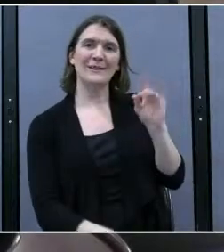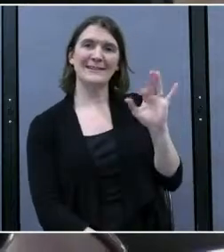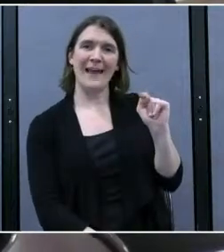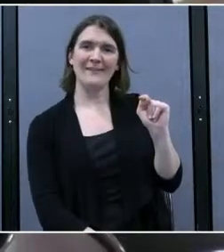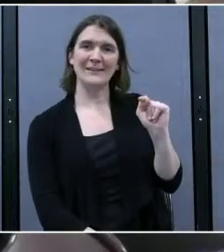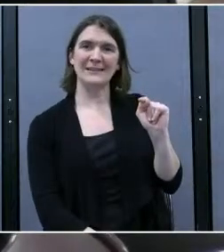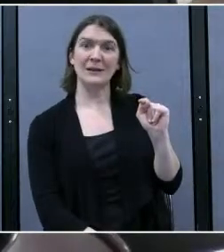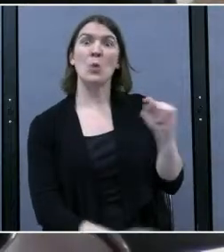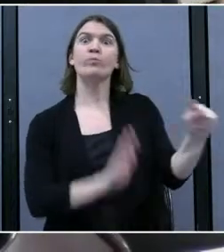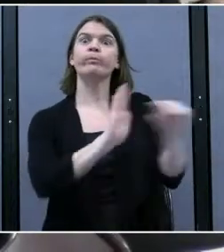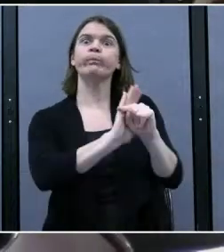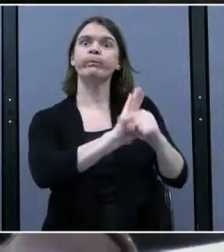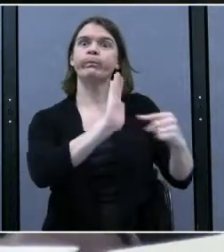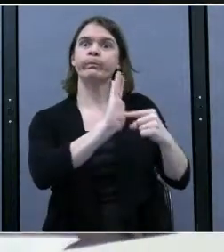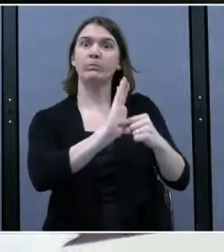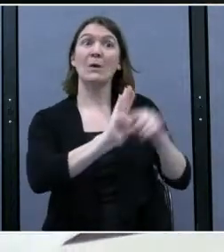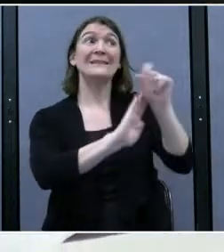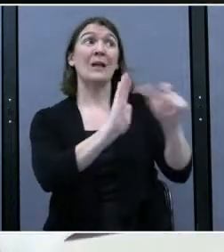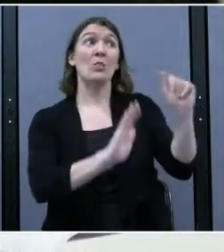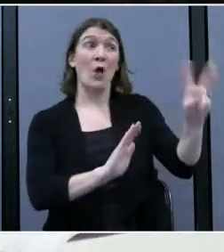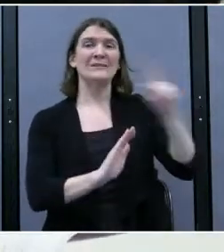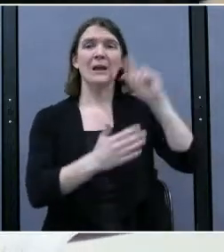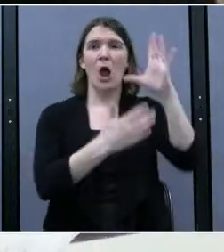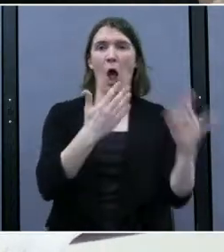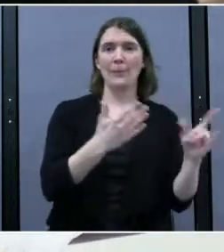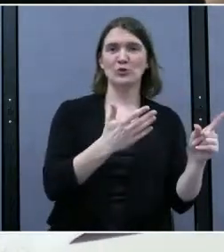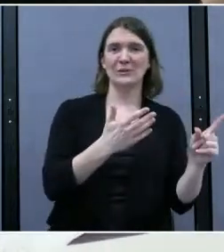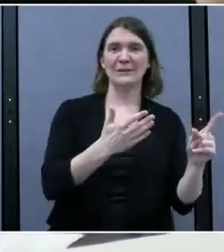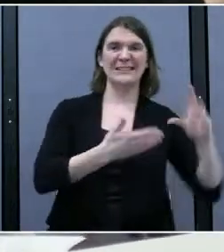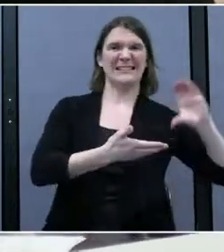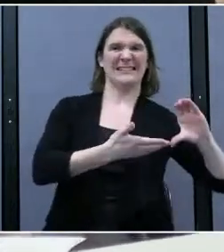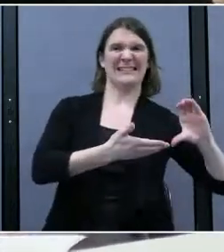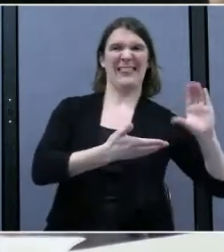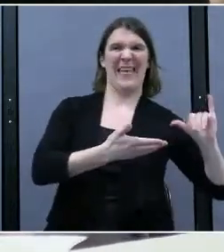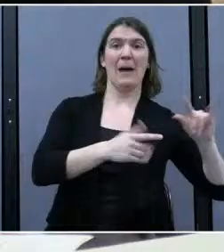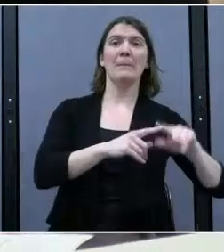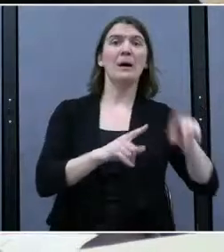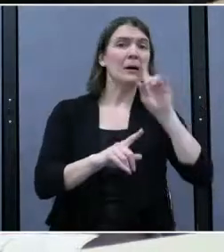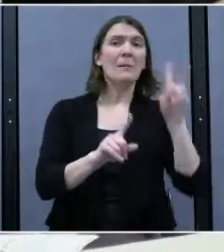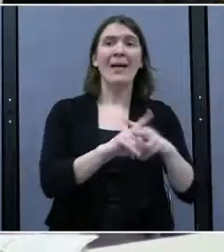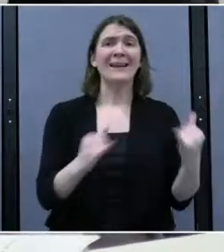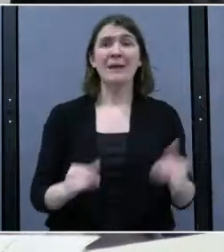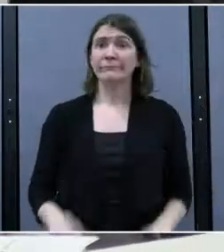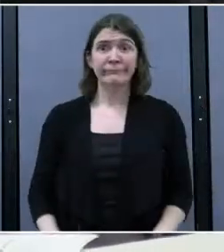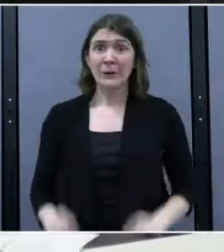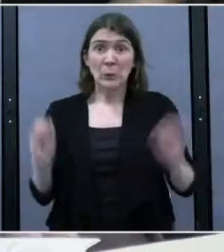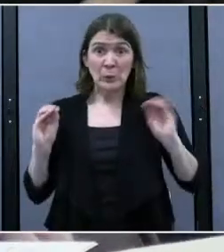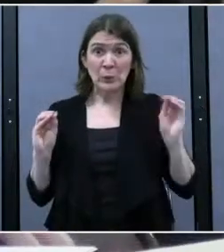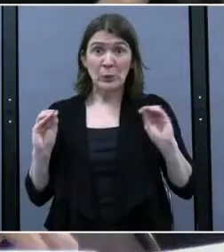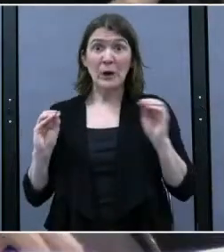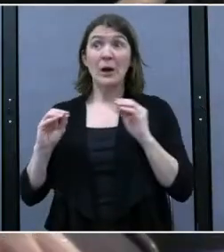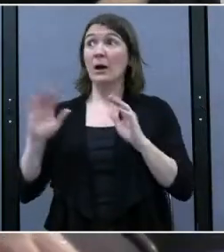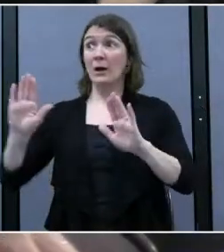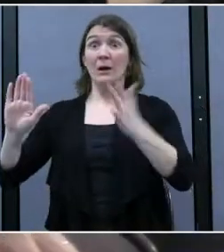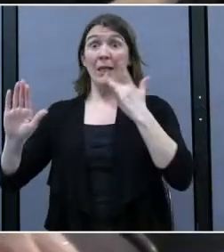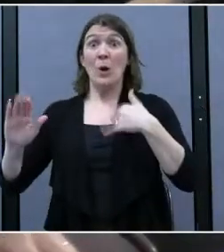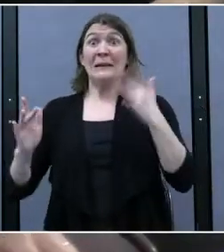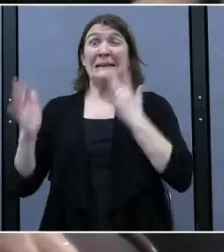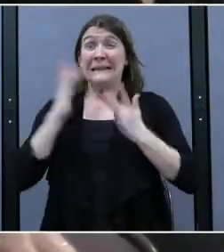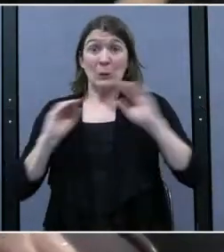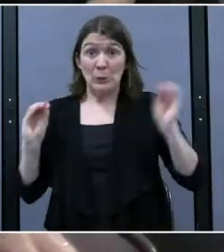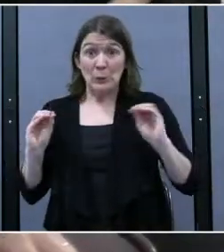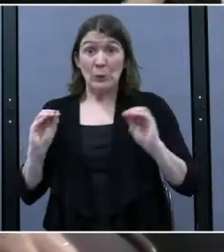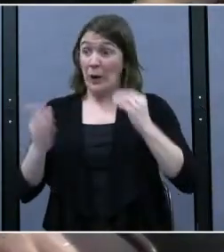happens, the statutes provide the alternatives, and then you've got that last paragraph. We're not in those dire